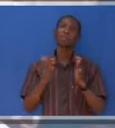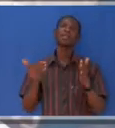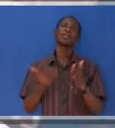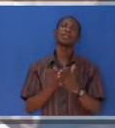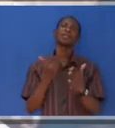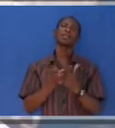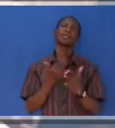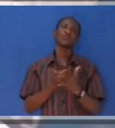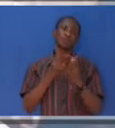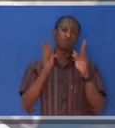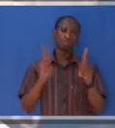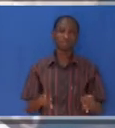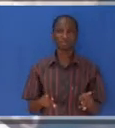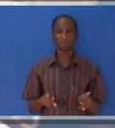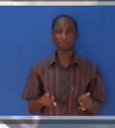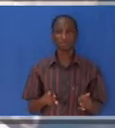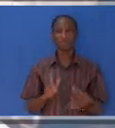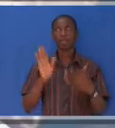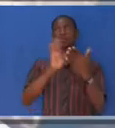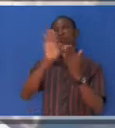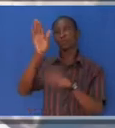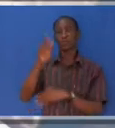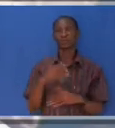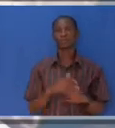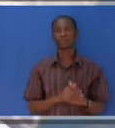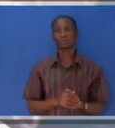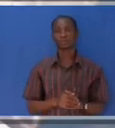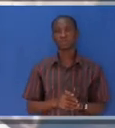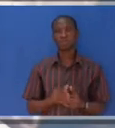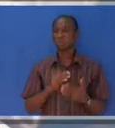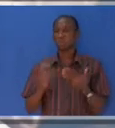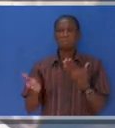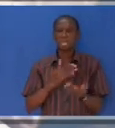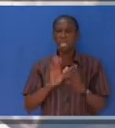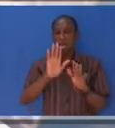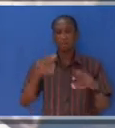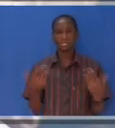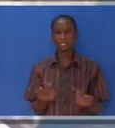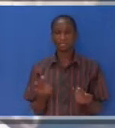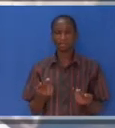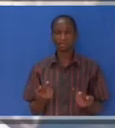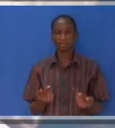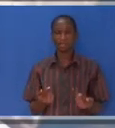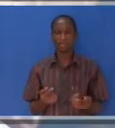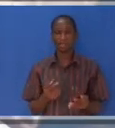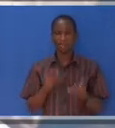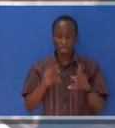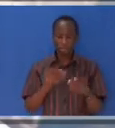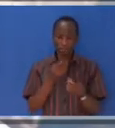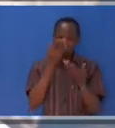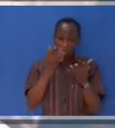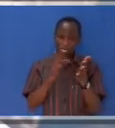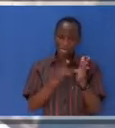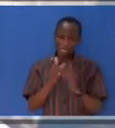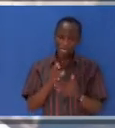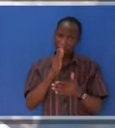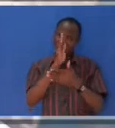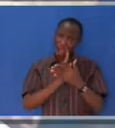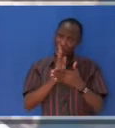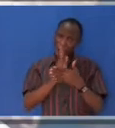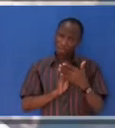new creature in the sight of God. And famu boni ayaye se yetie asem no ne breye ho